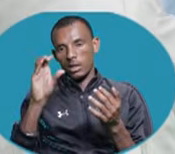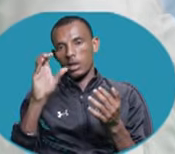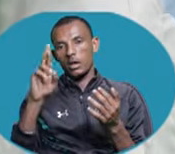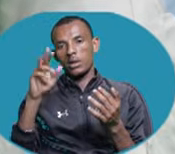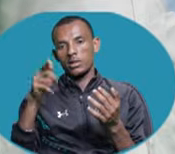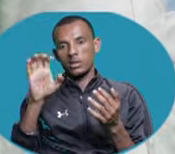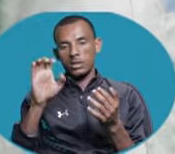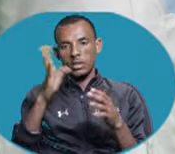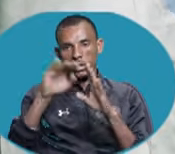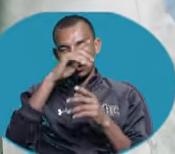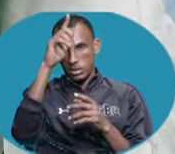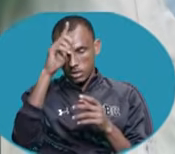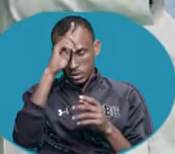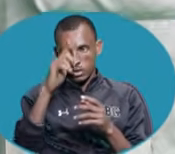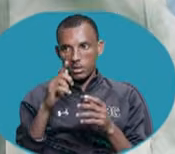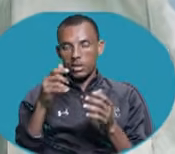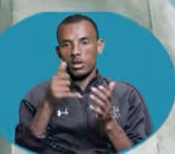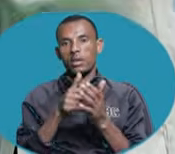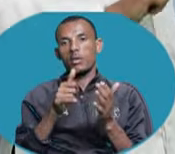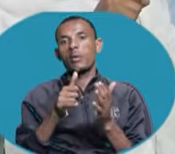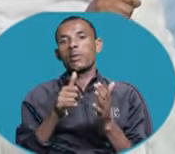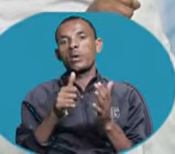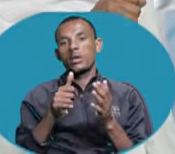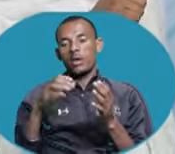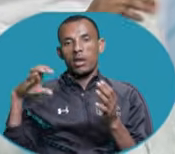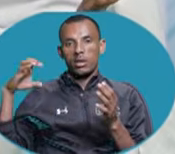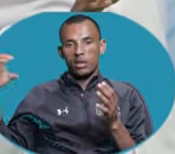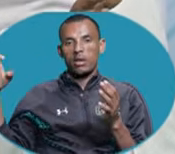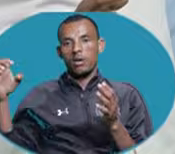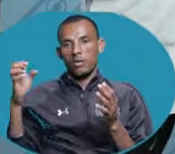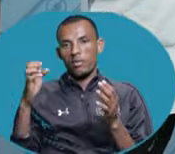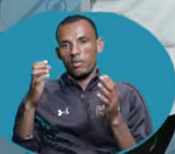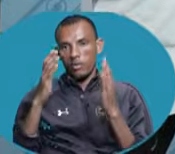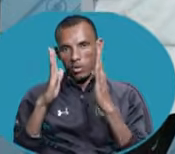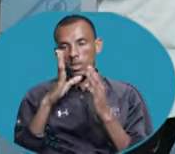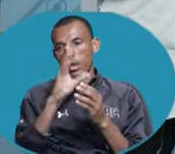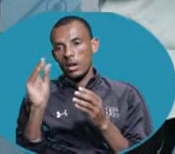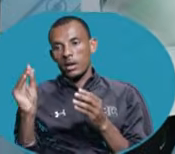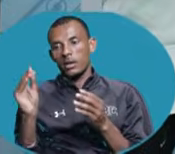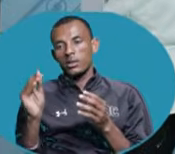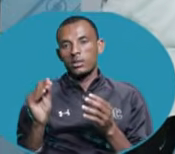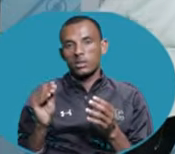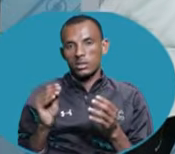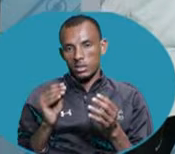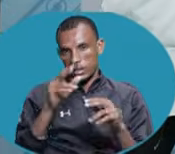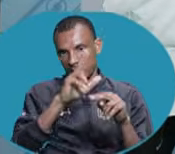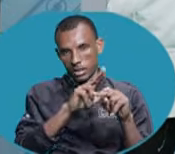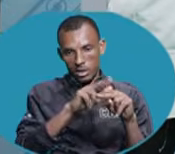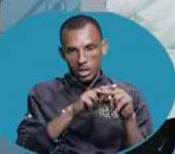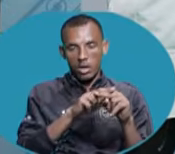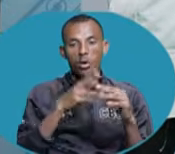In Germany or the Nazi party implement in the Eastern Front. Second one, Cityskrieg, phony war, sitting war.